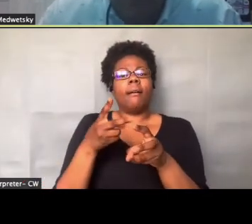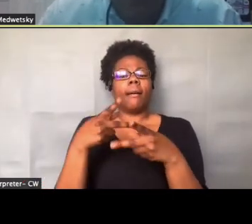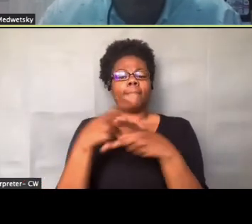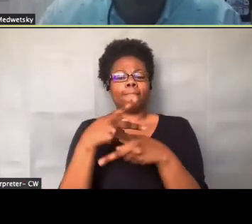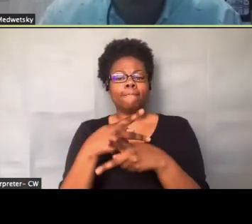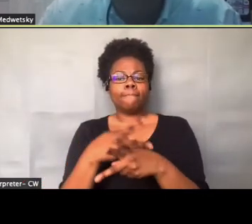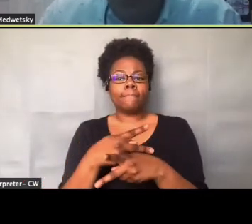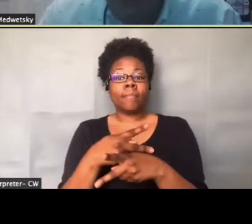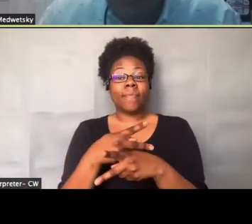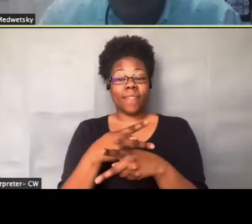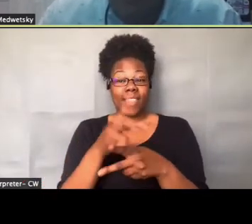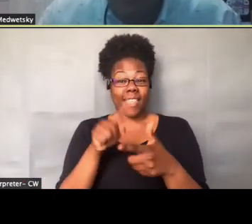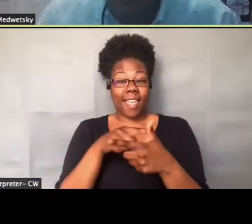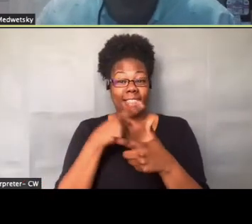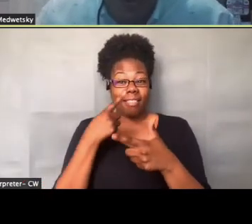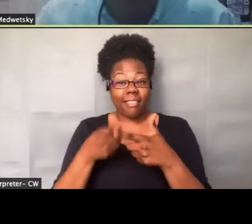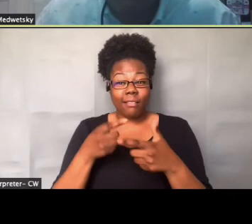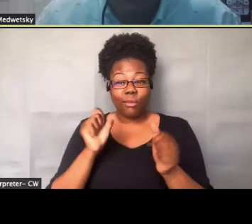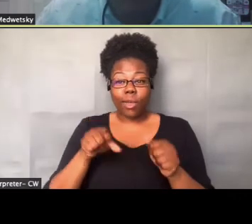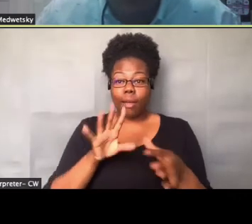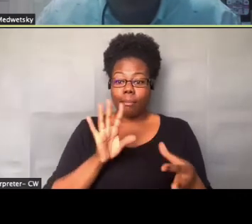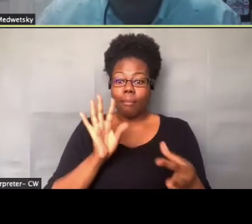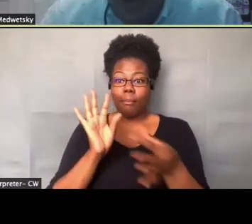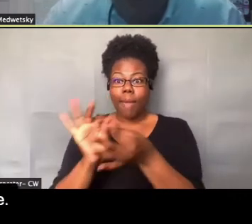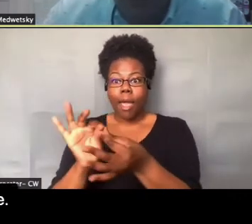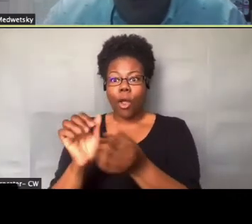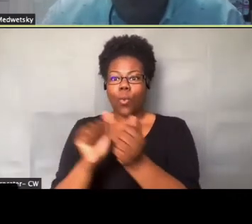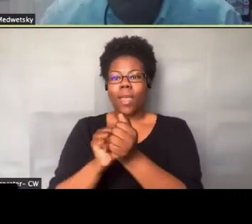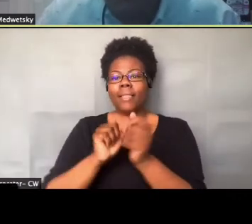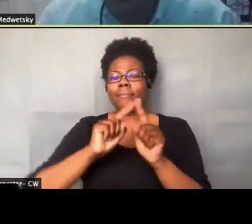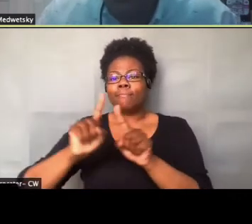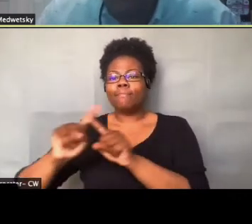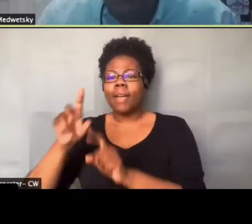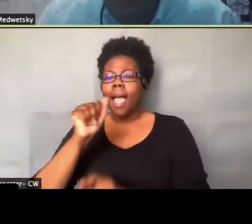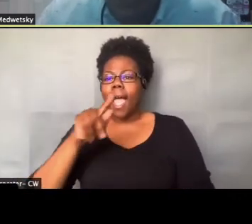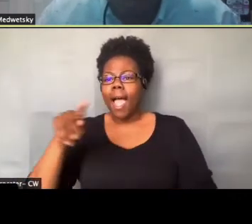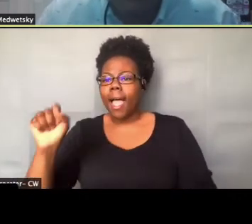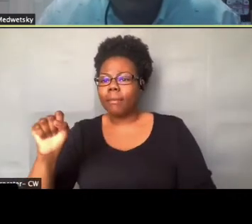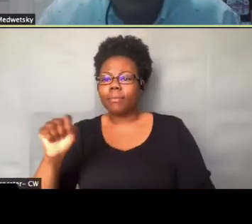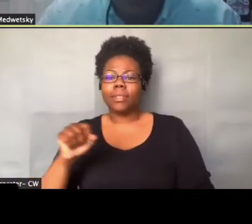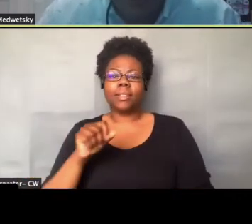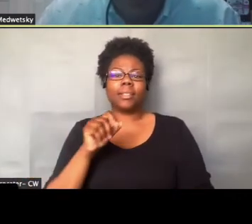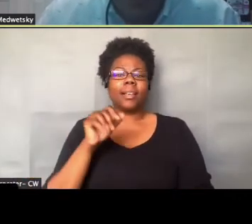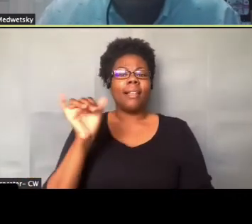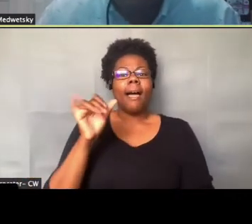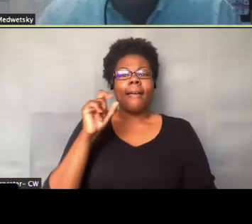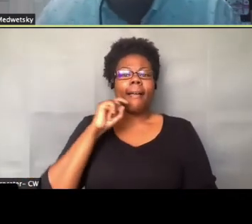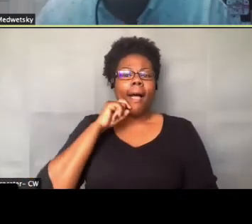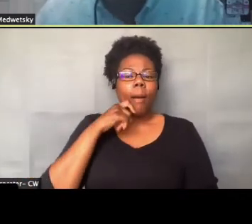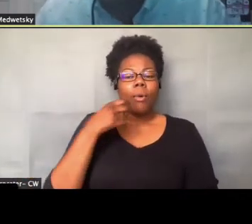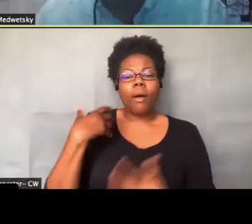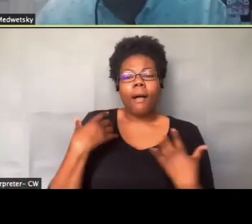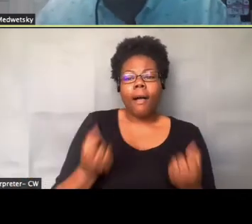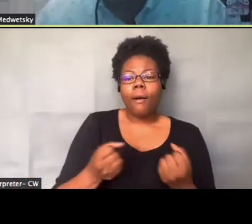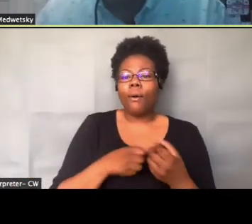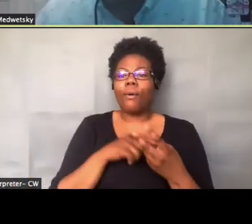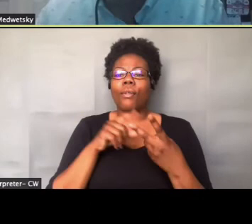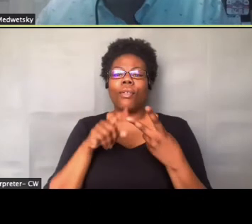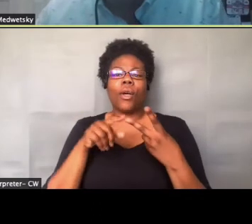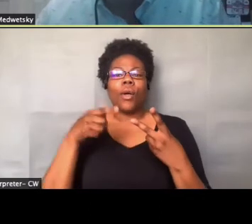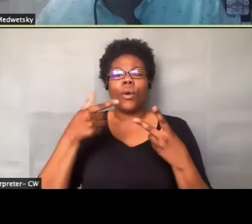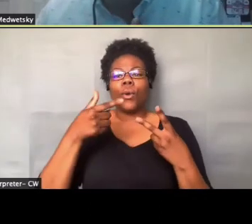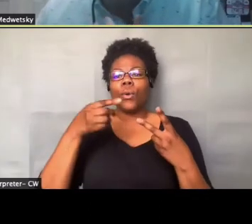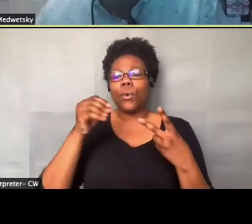it up to various apps that are available, Apple Health and Google Fit apps. And so using that